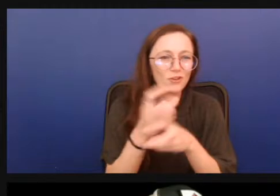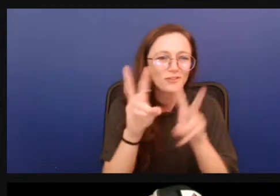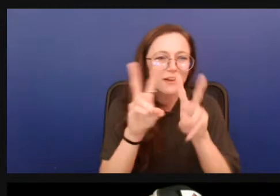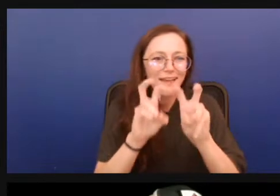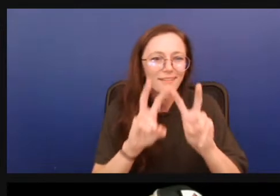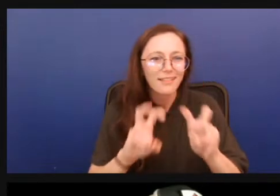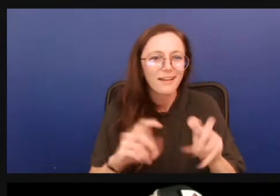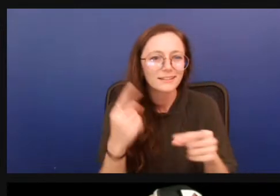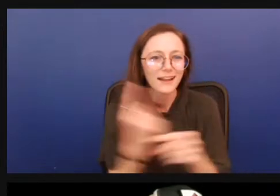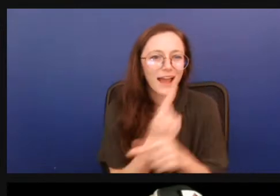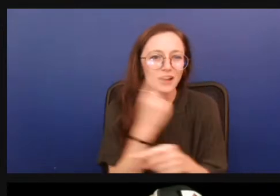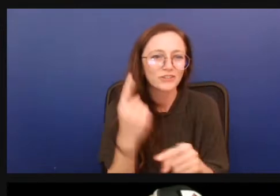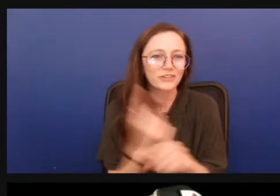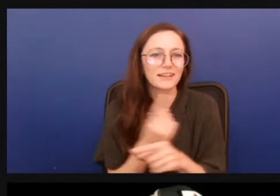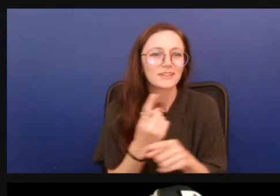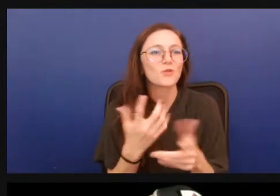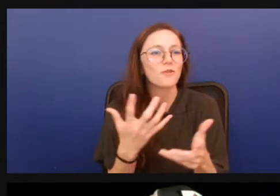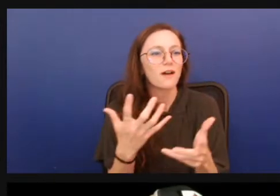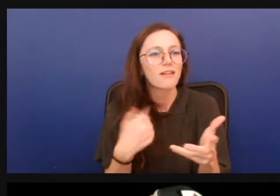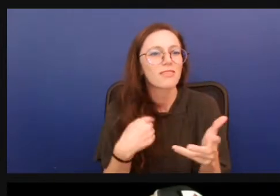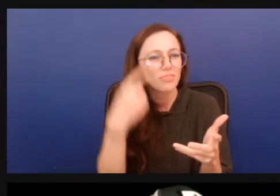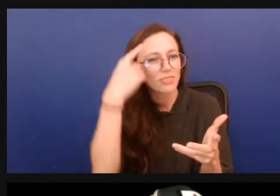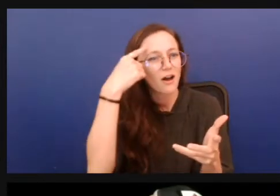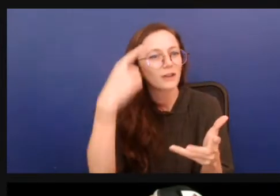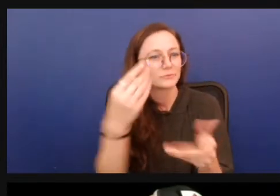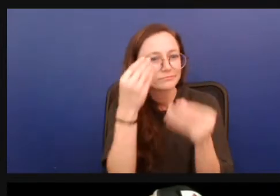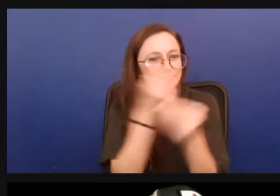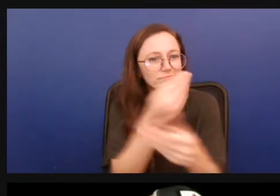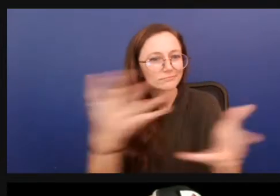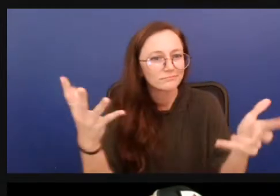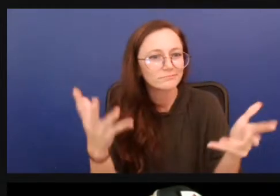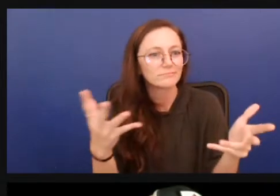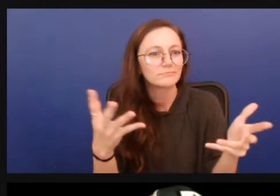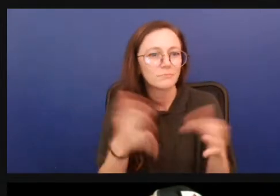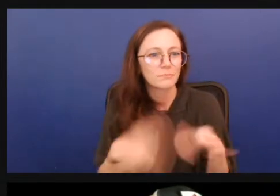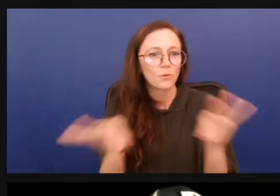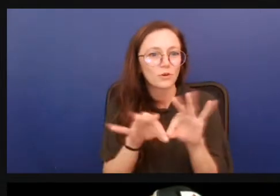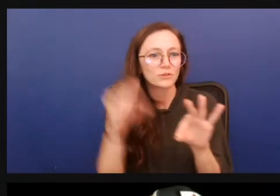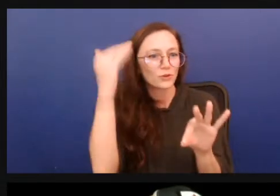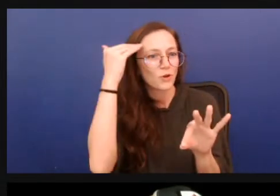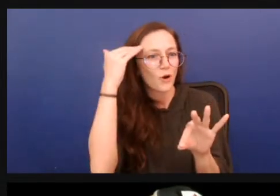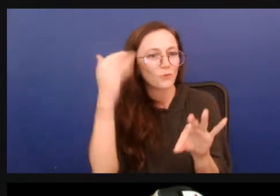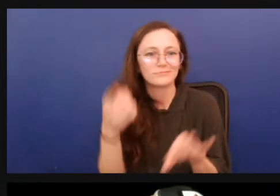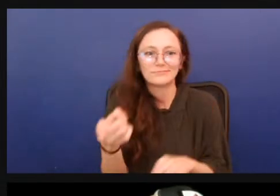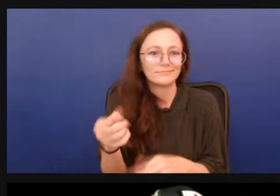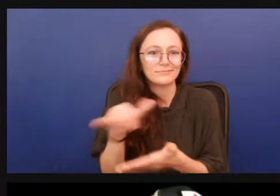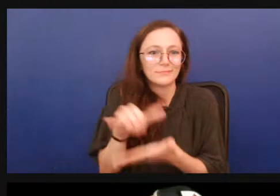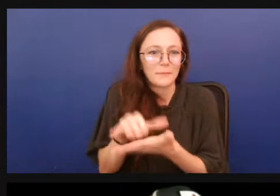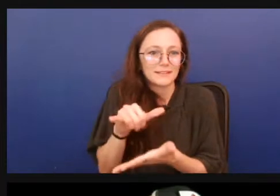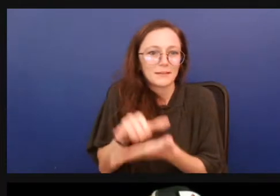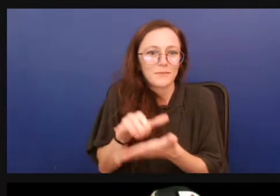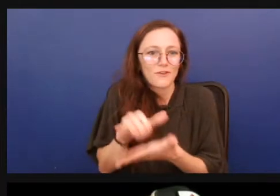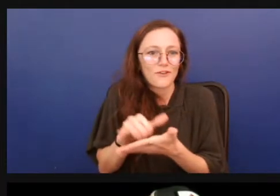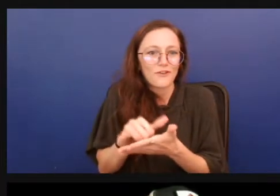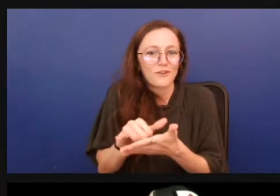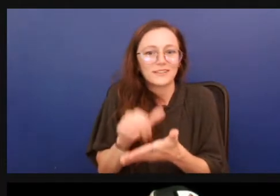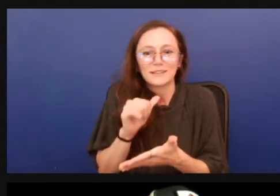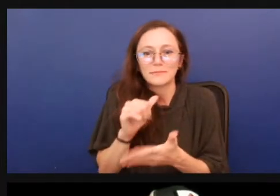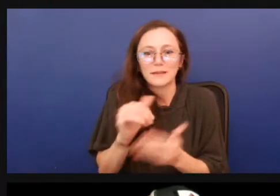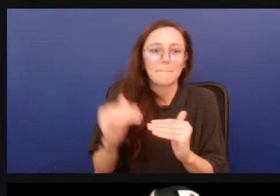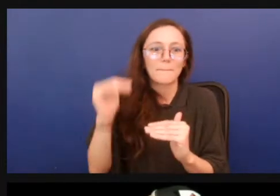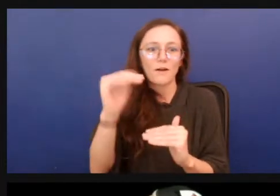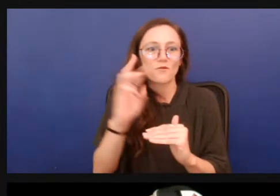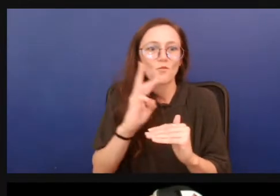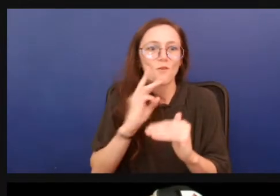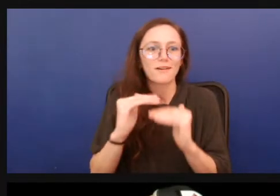thought we could offer the context of this region for you to actually see some possibilities, right? And since everyone likes to talk about